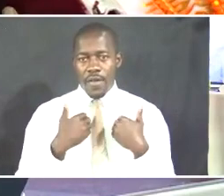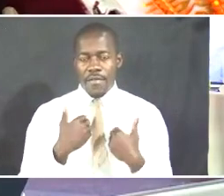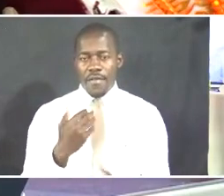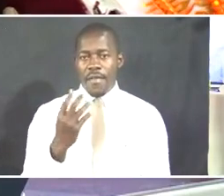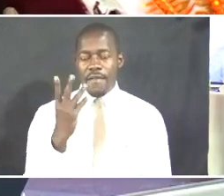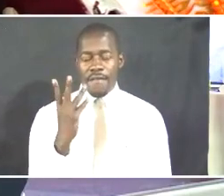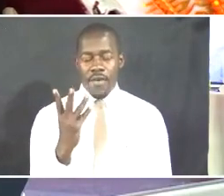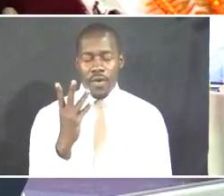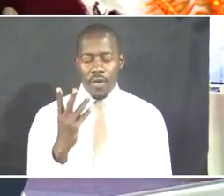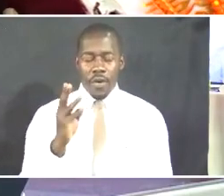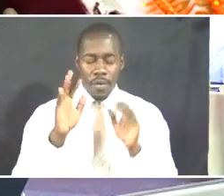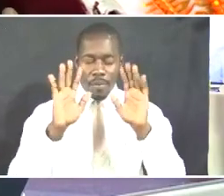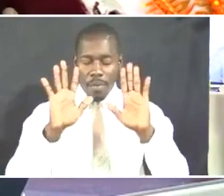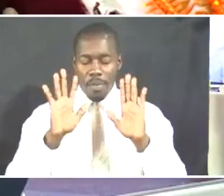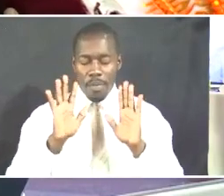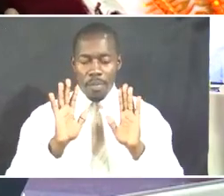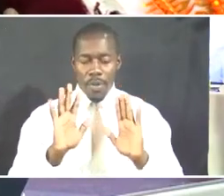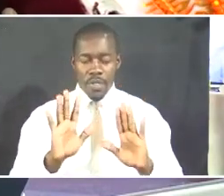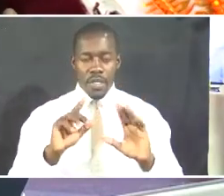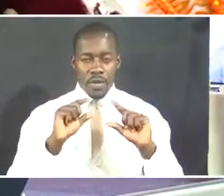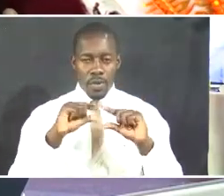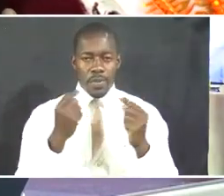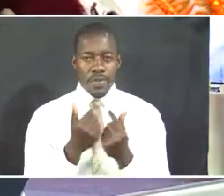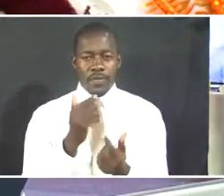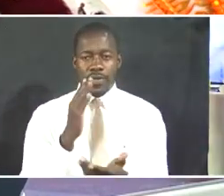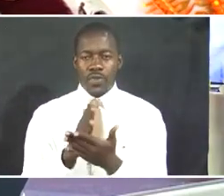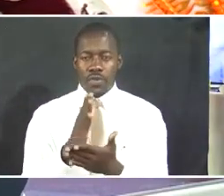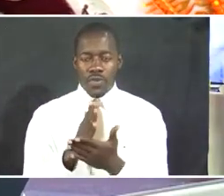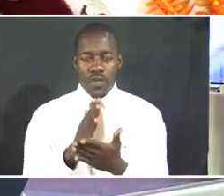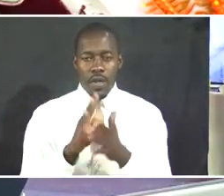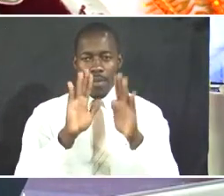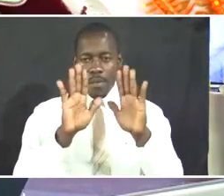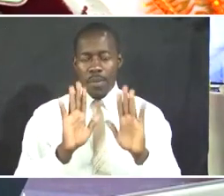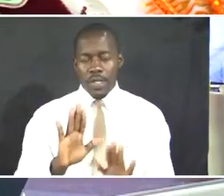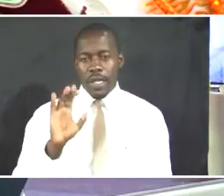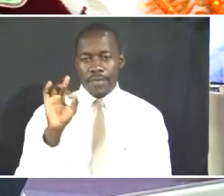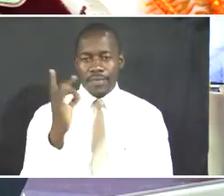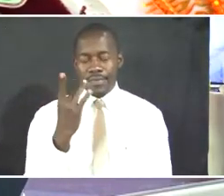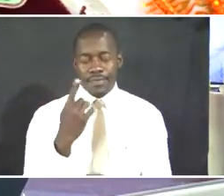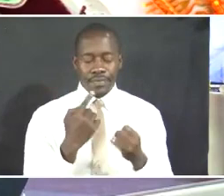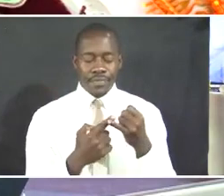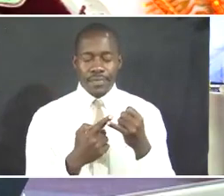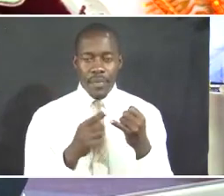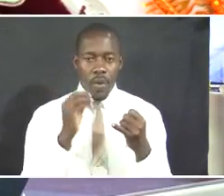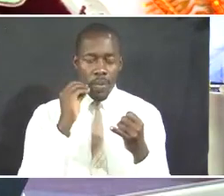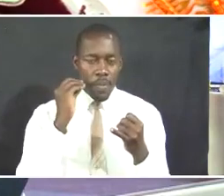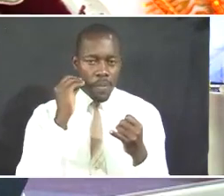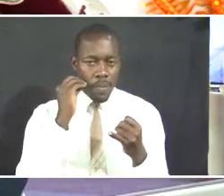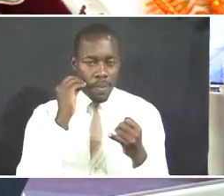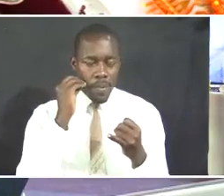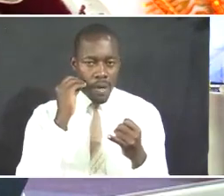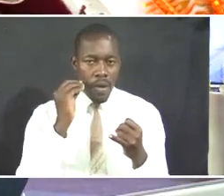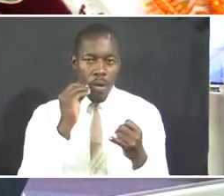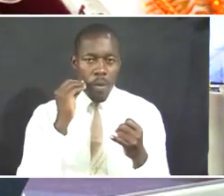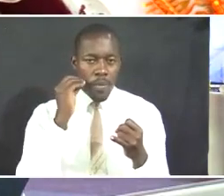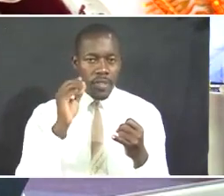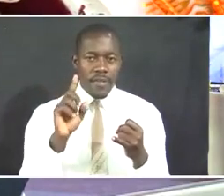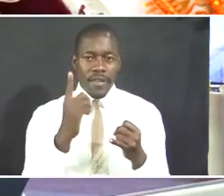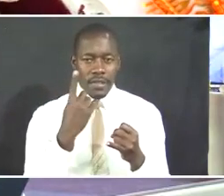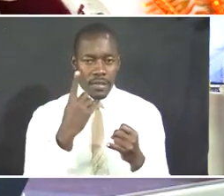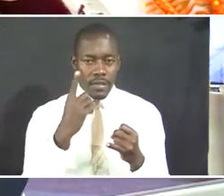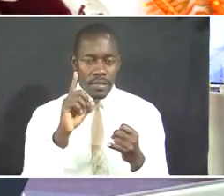there are four main agencies of true Adventist education. Number one is the home. Home is the first